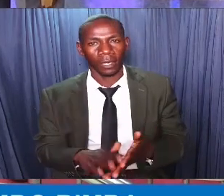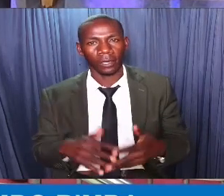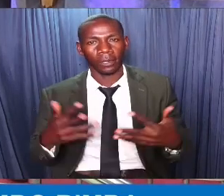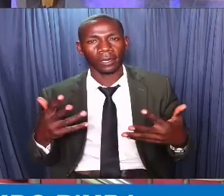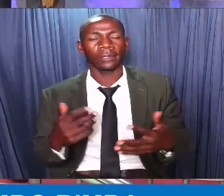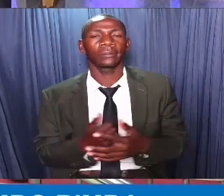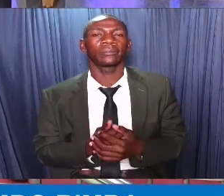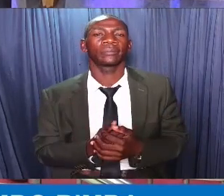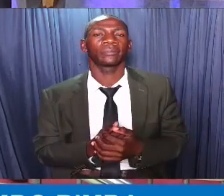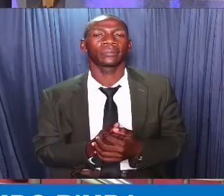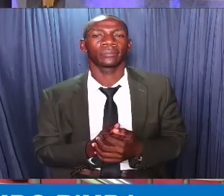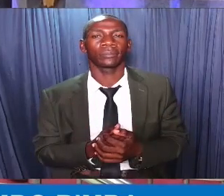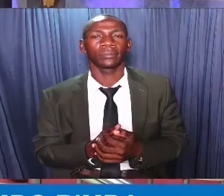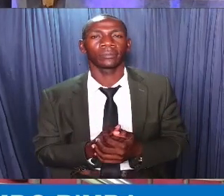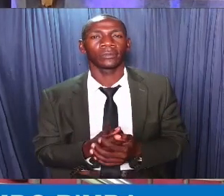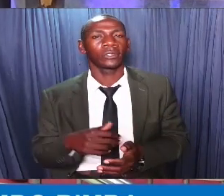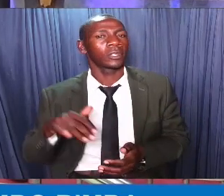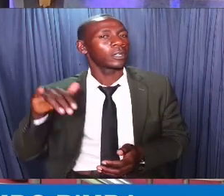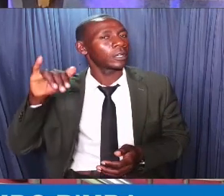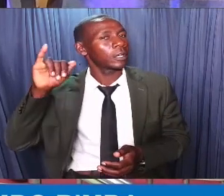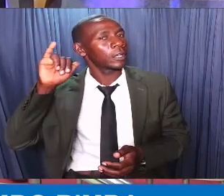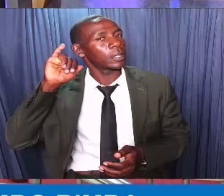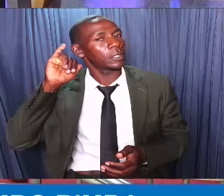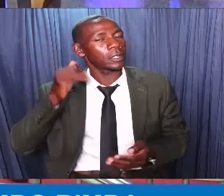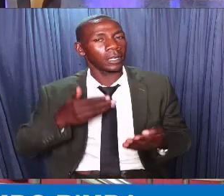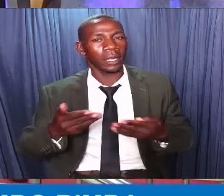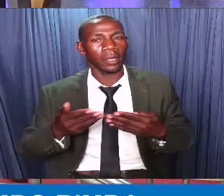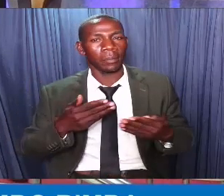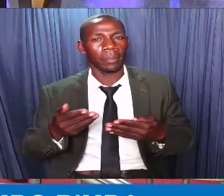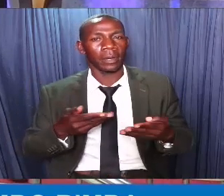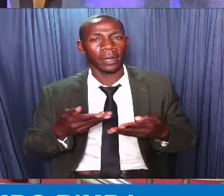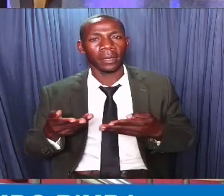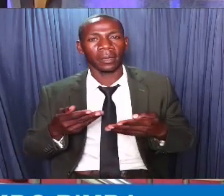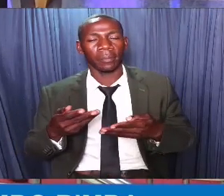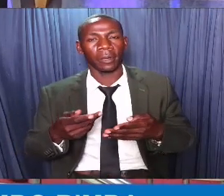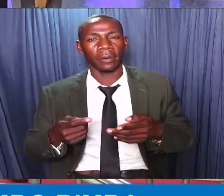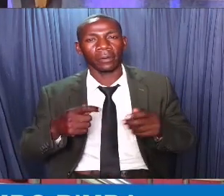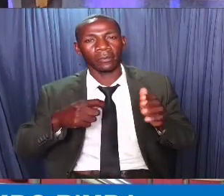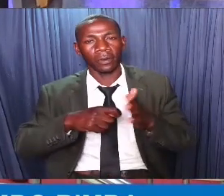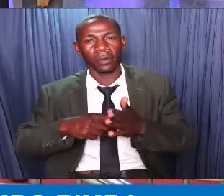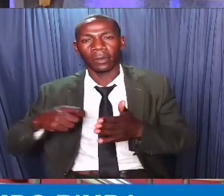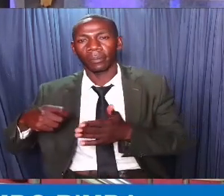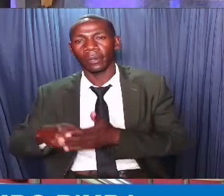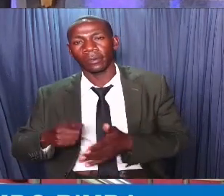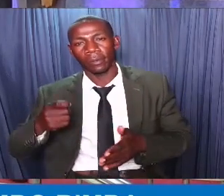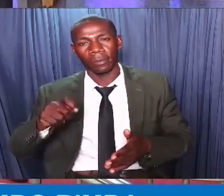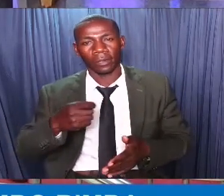Hallelujah. Hallelujah. Ndio jana nilinunua makufuli hapa. That's yesterday. Nilinunua makufuli. Yesterday we bought the padlocks.